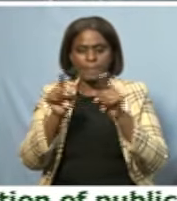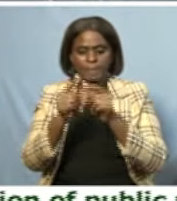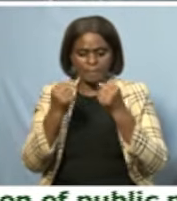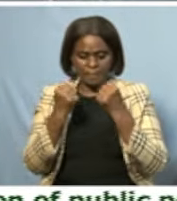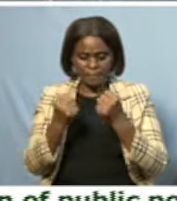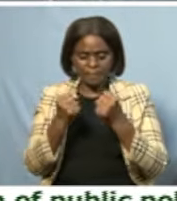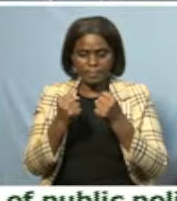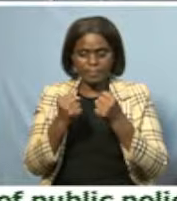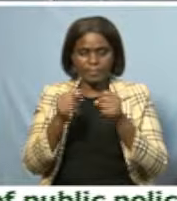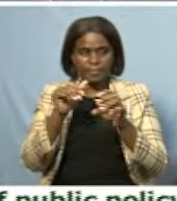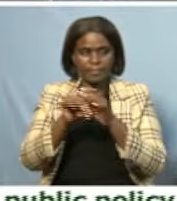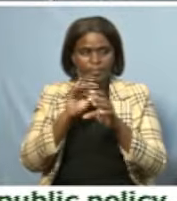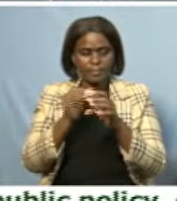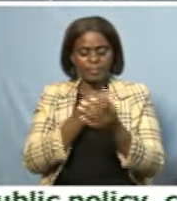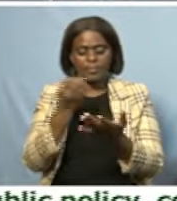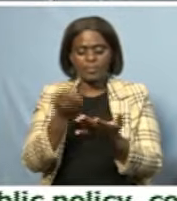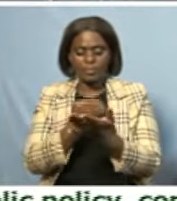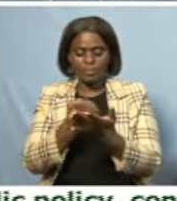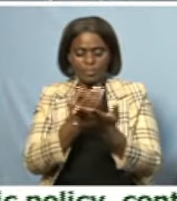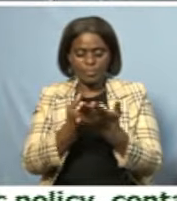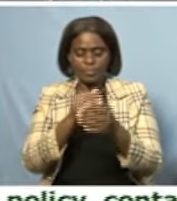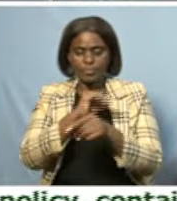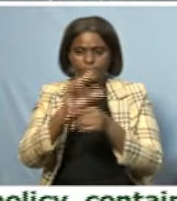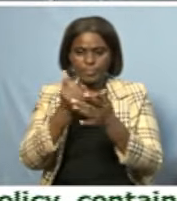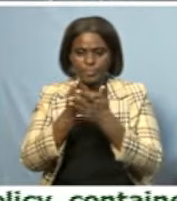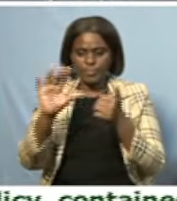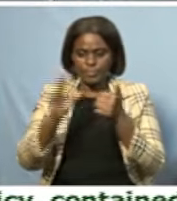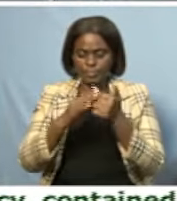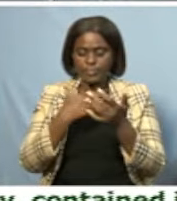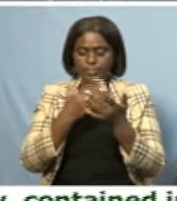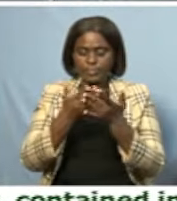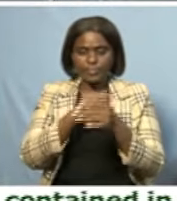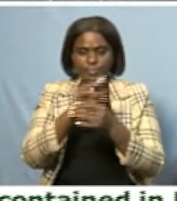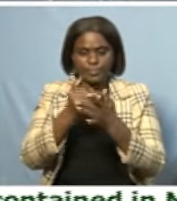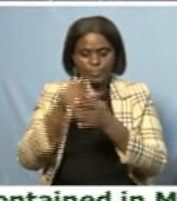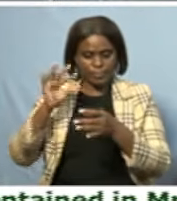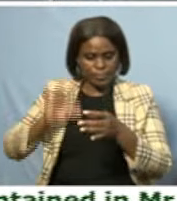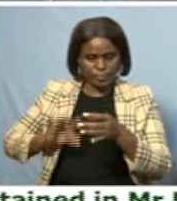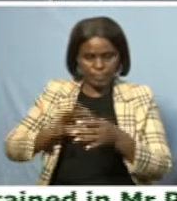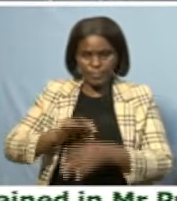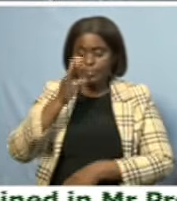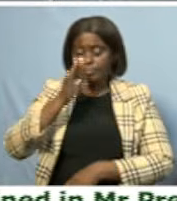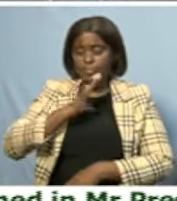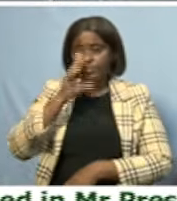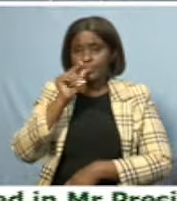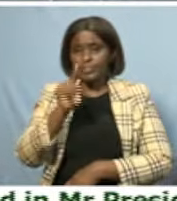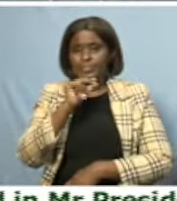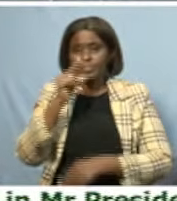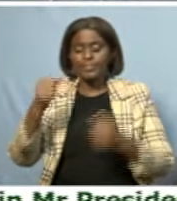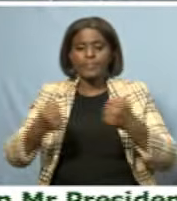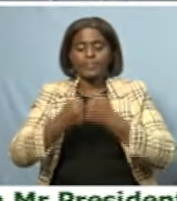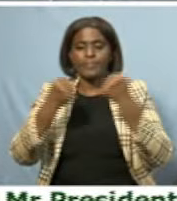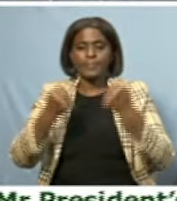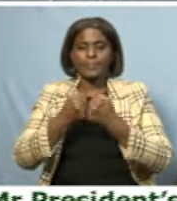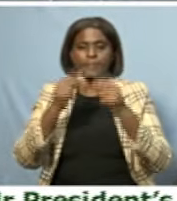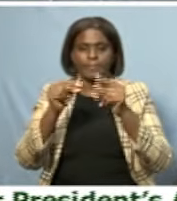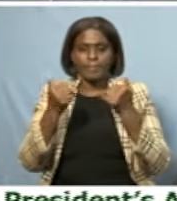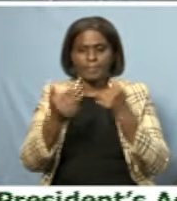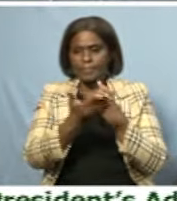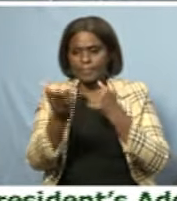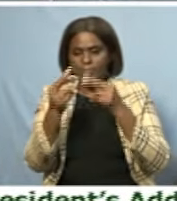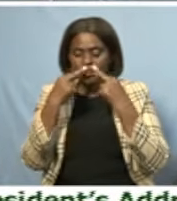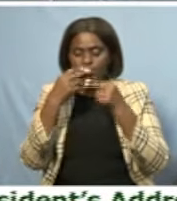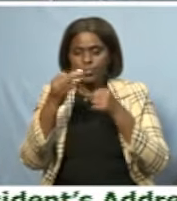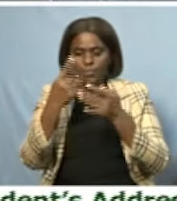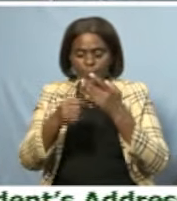confidence in our economy is returning. These gains, Madam Speaker, are not accidental. They are the